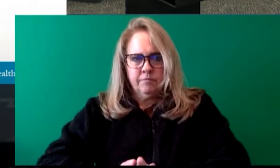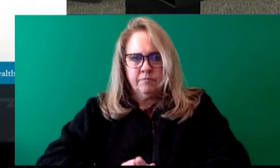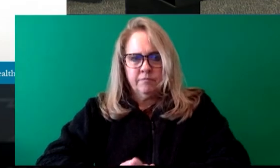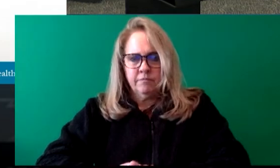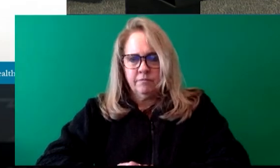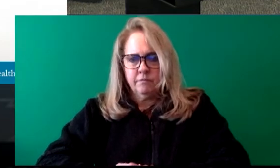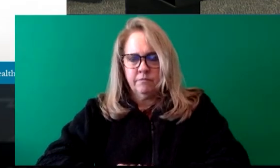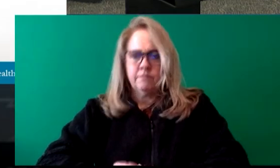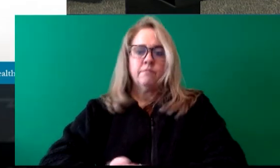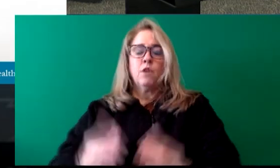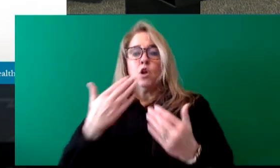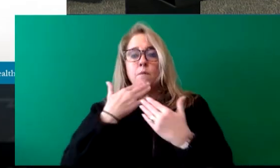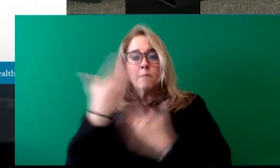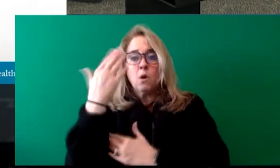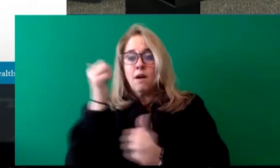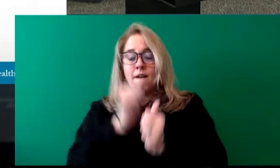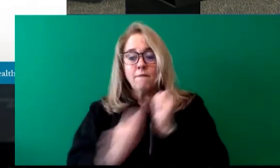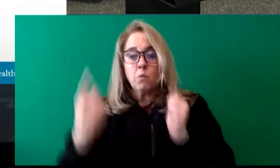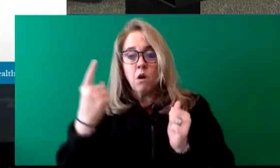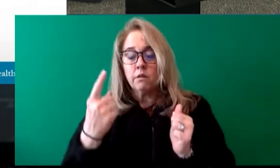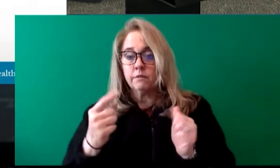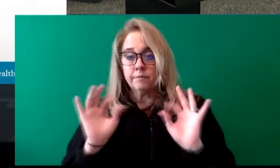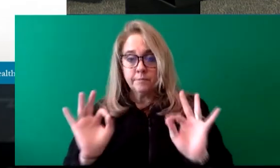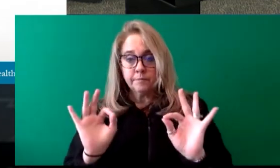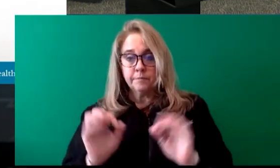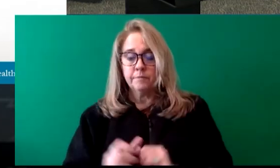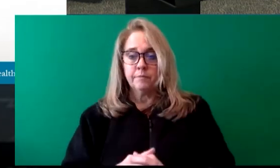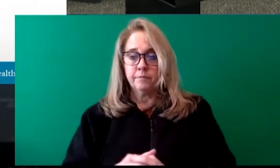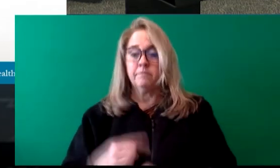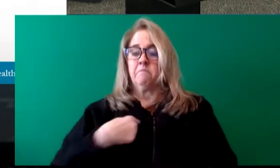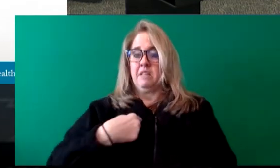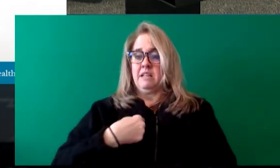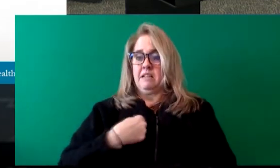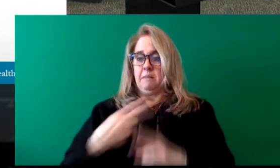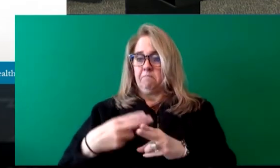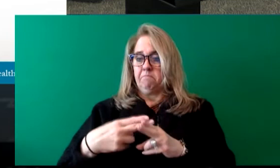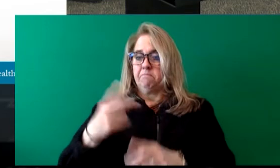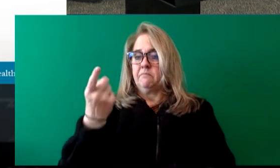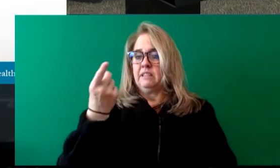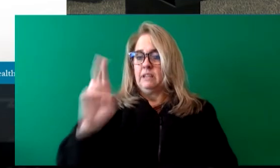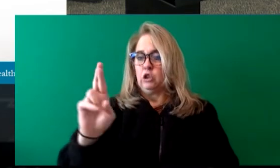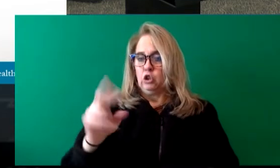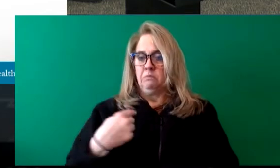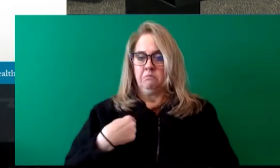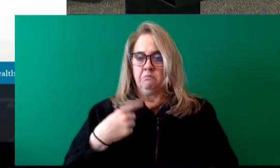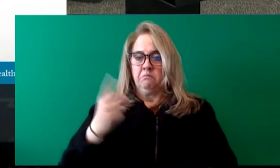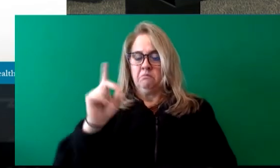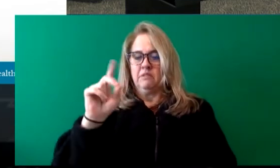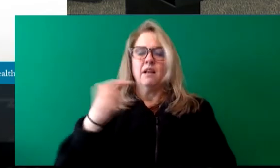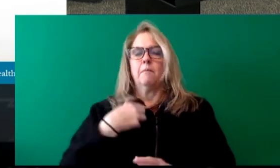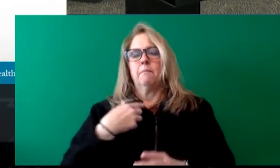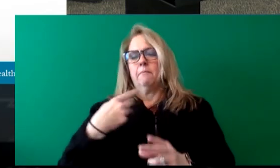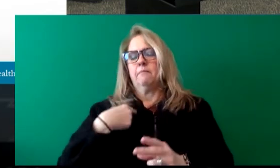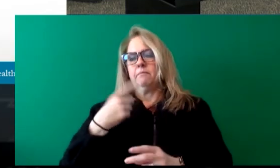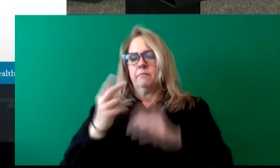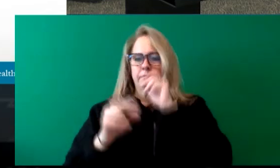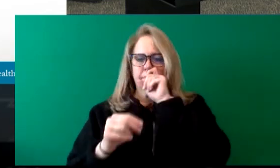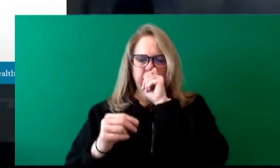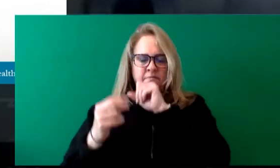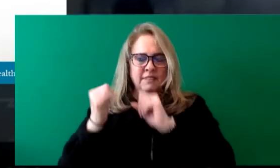All right. Good morning, We everyone. have Fadi to provide our data update. Thank you, Deanna, and thank you, Dr. Urbina. Can you hear